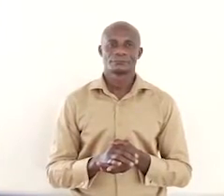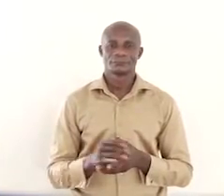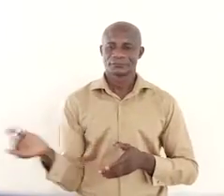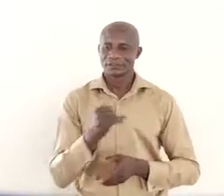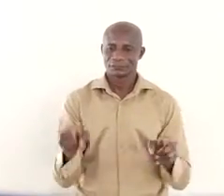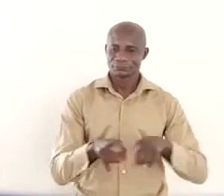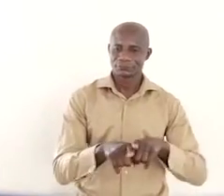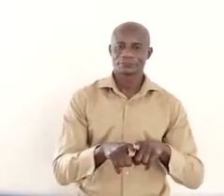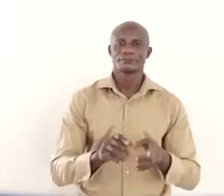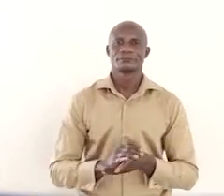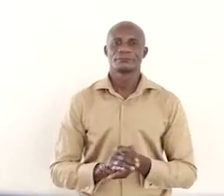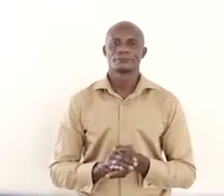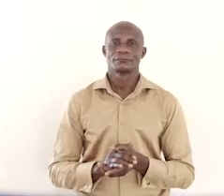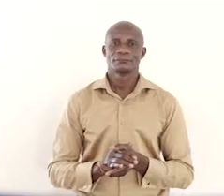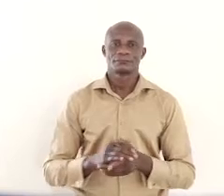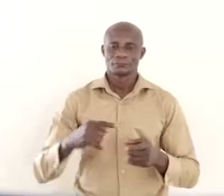Yes. Also,